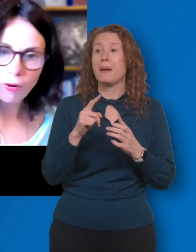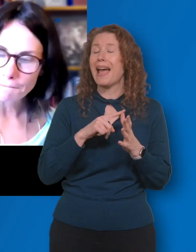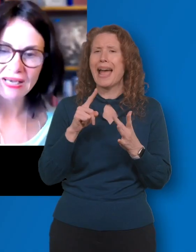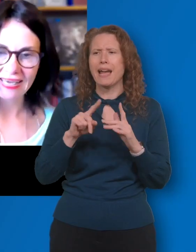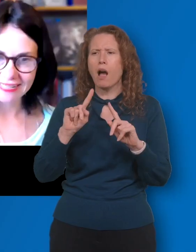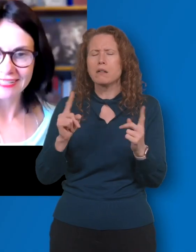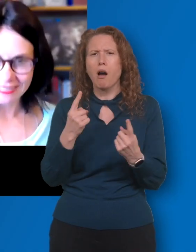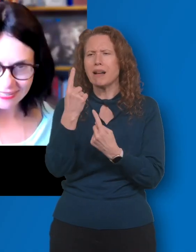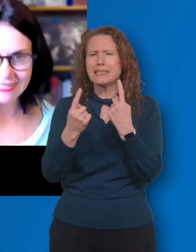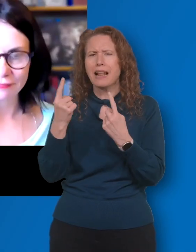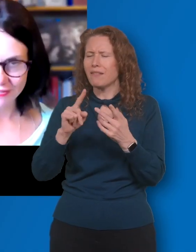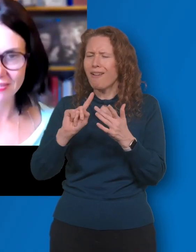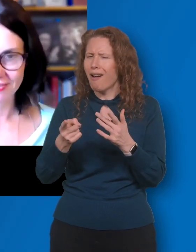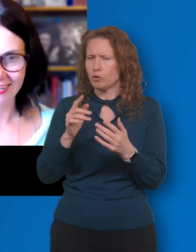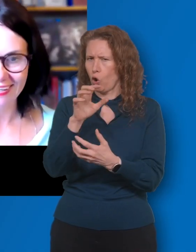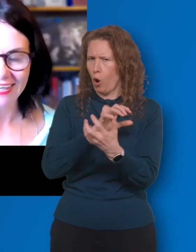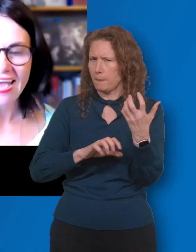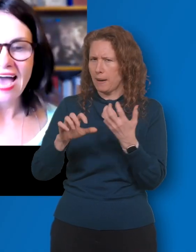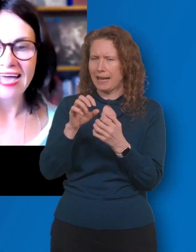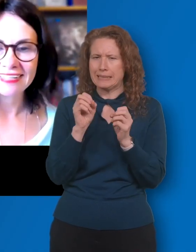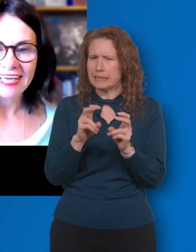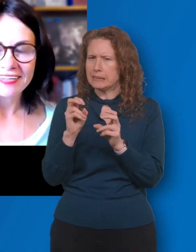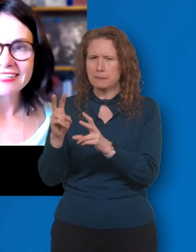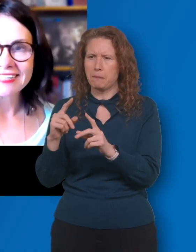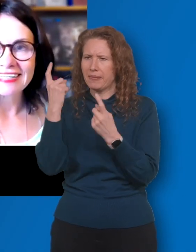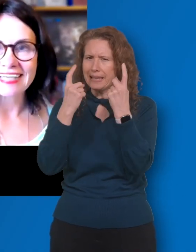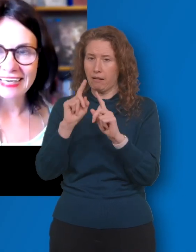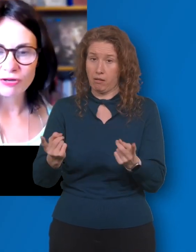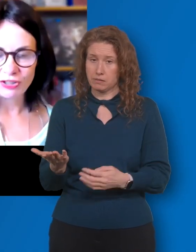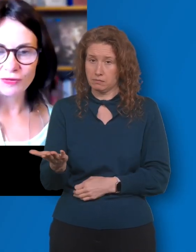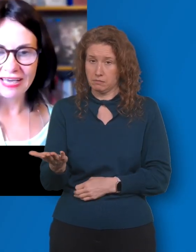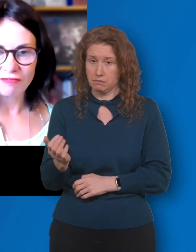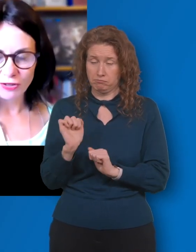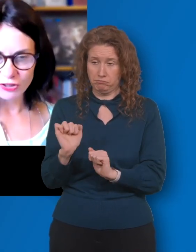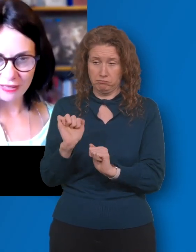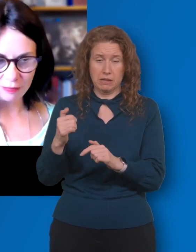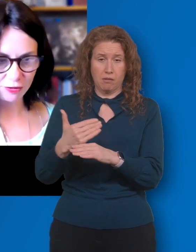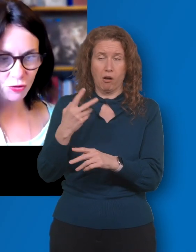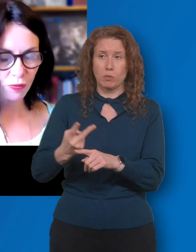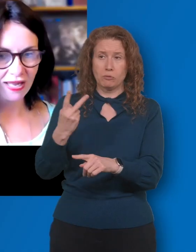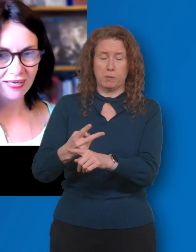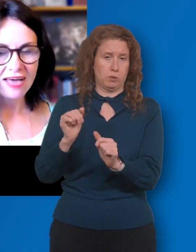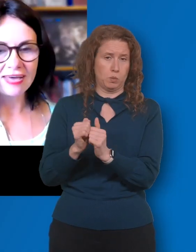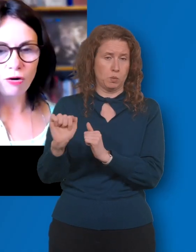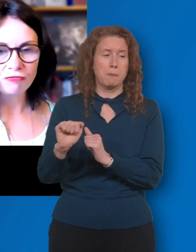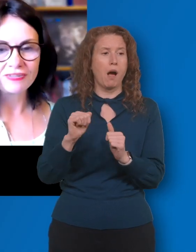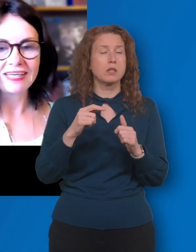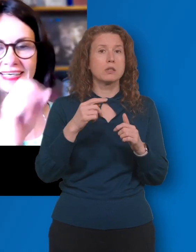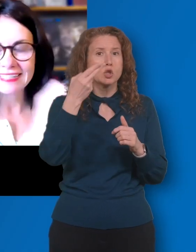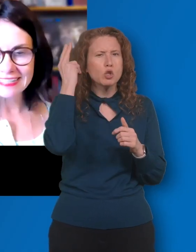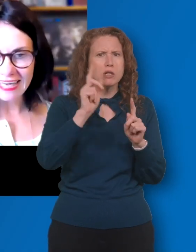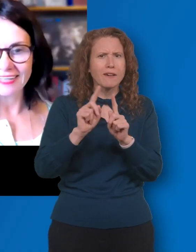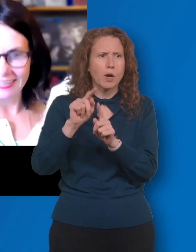do complex systems thinking. And this is exactly what neurodivergent people do well. They